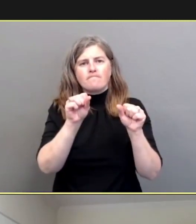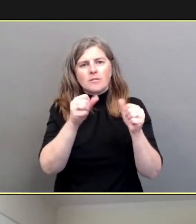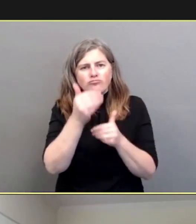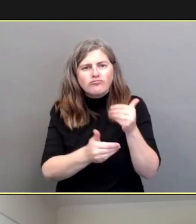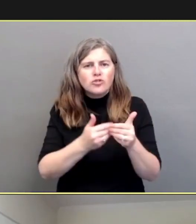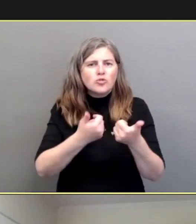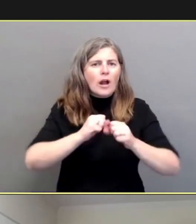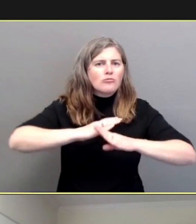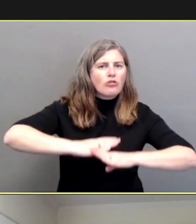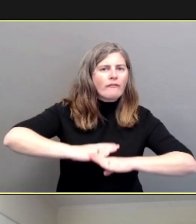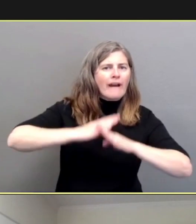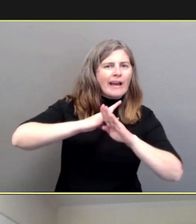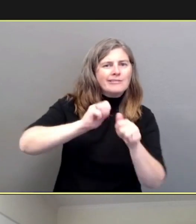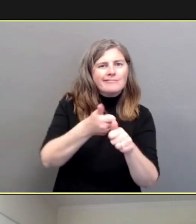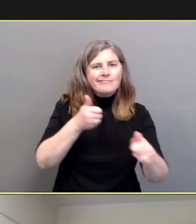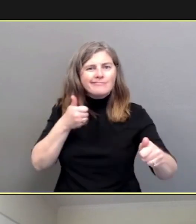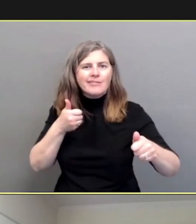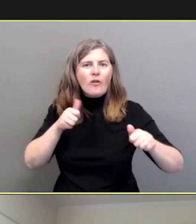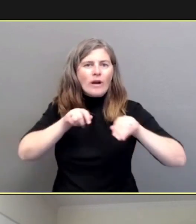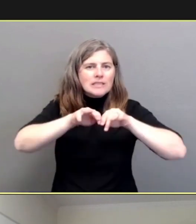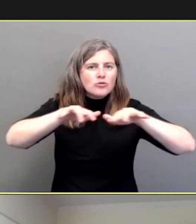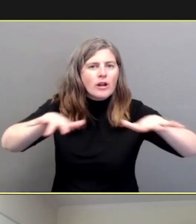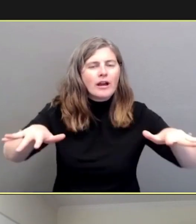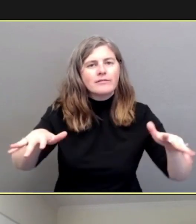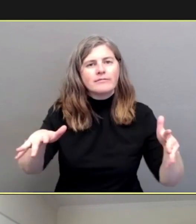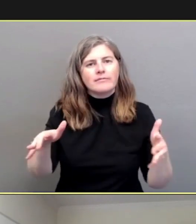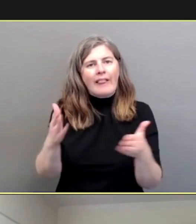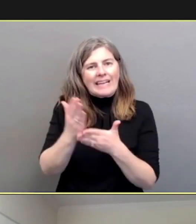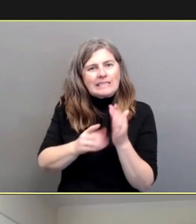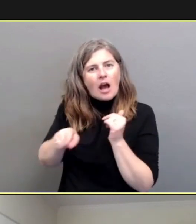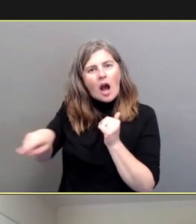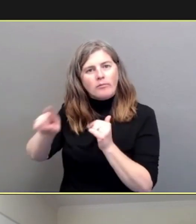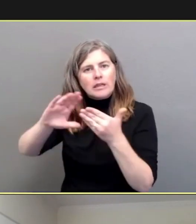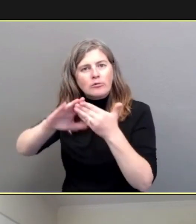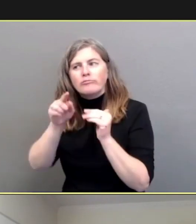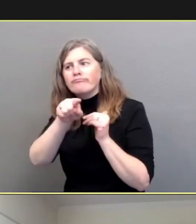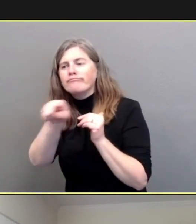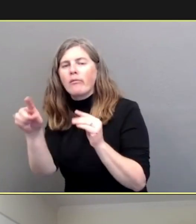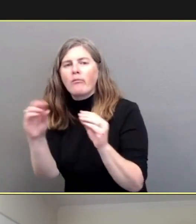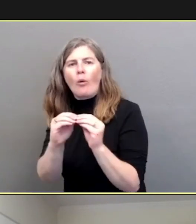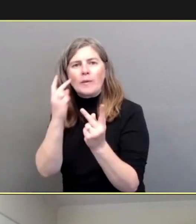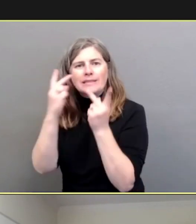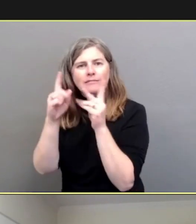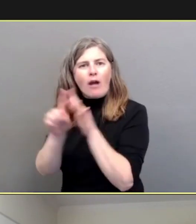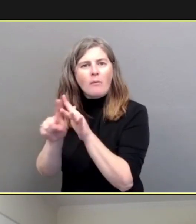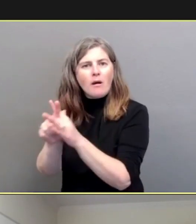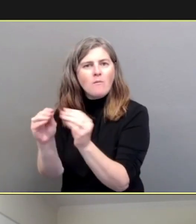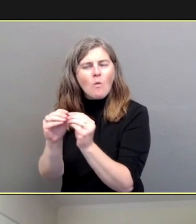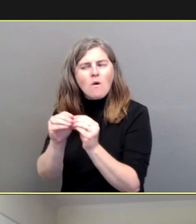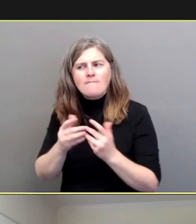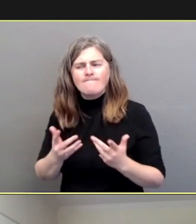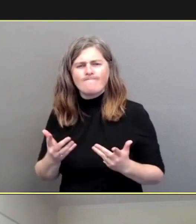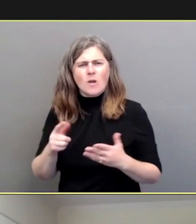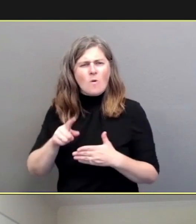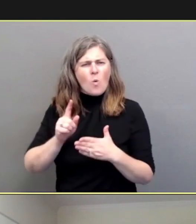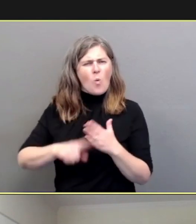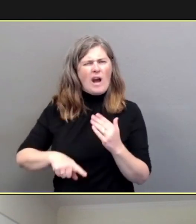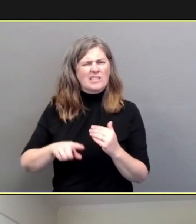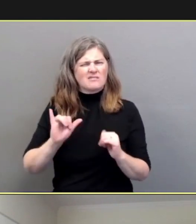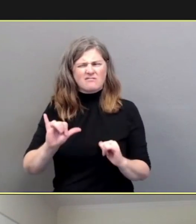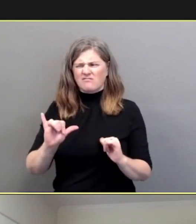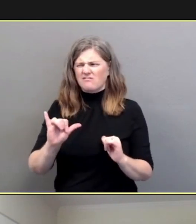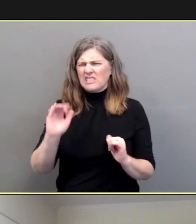prevent spread in their own communities, like we're seeing in other places in the United States? What is a